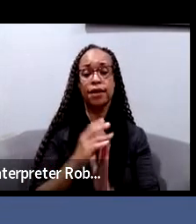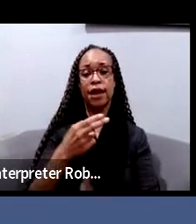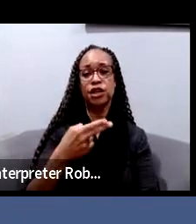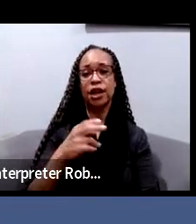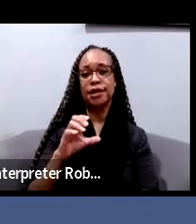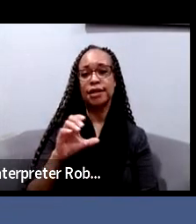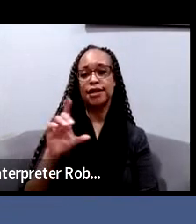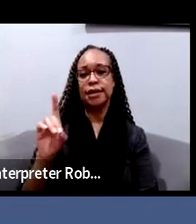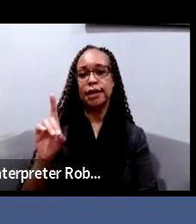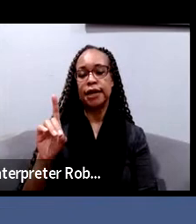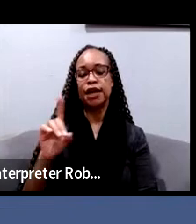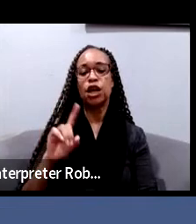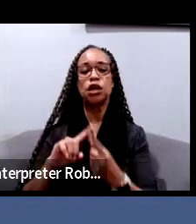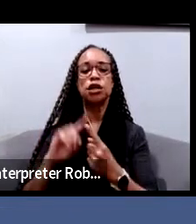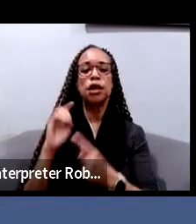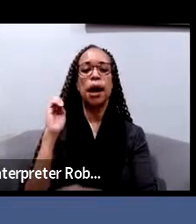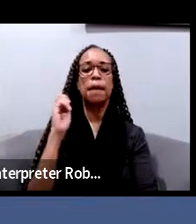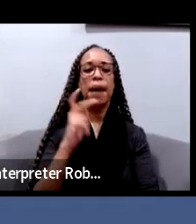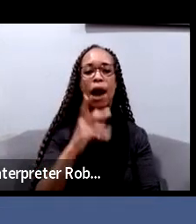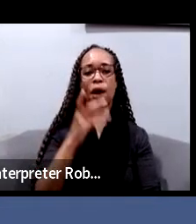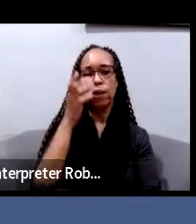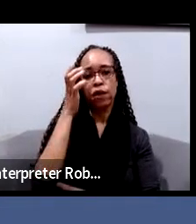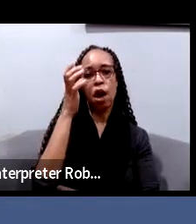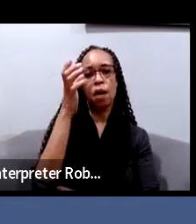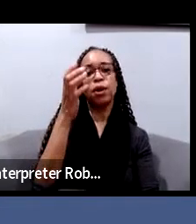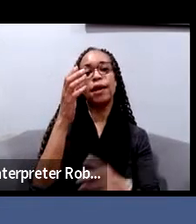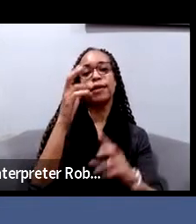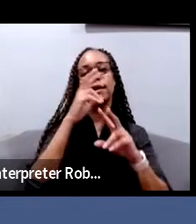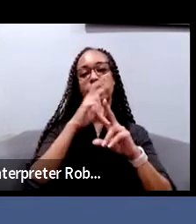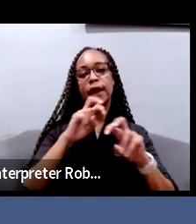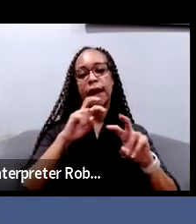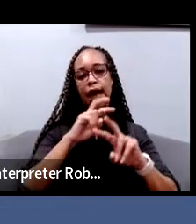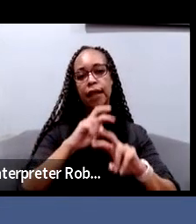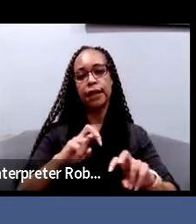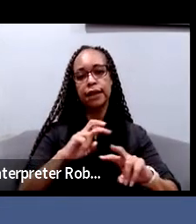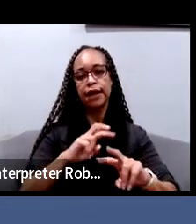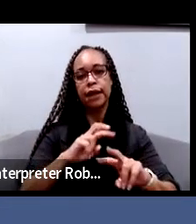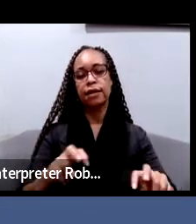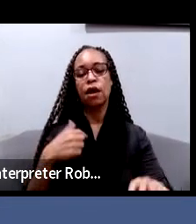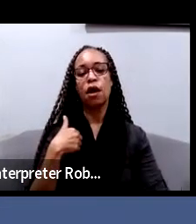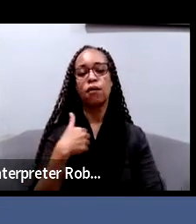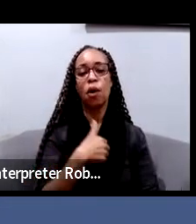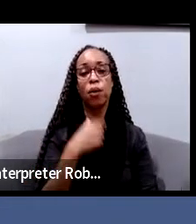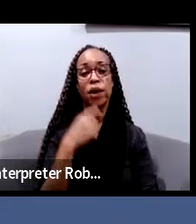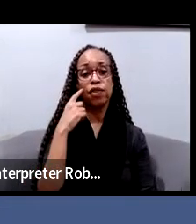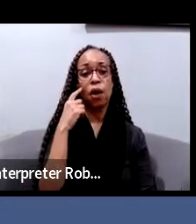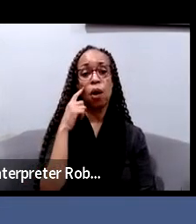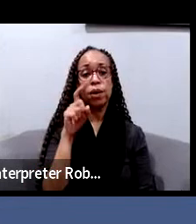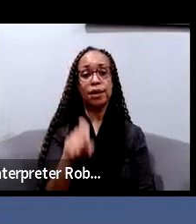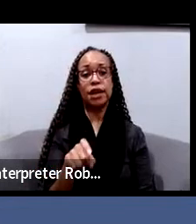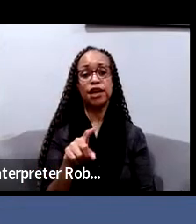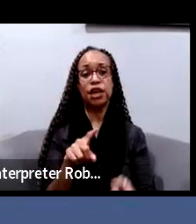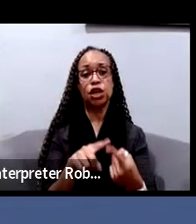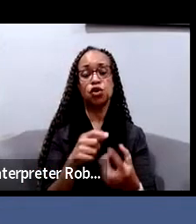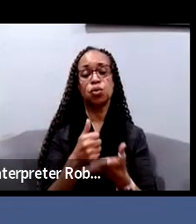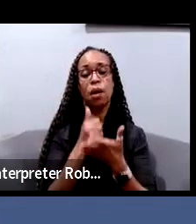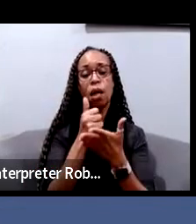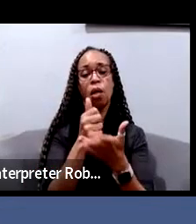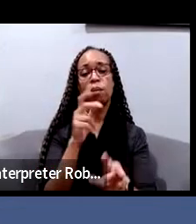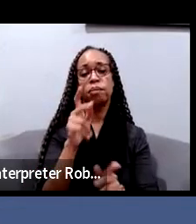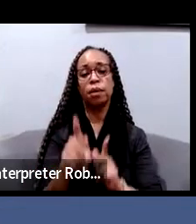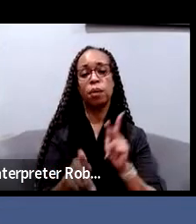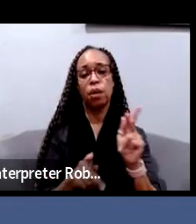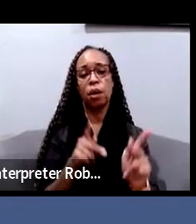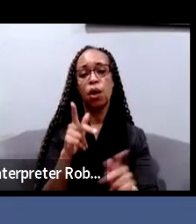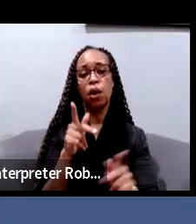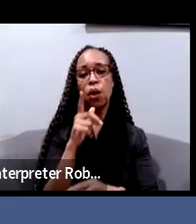come back with a comprehensive analysis of what we thought was needed to help people